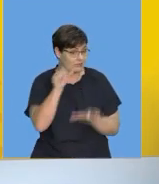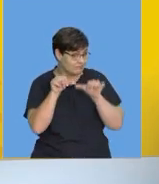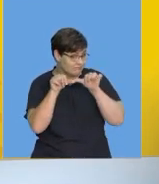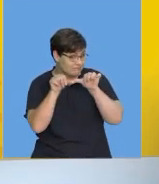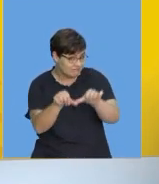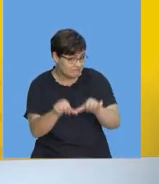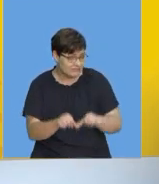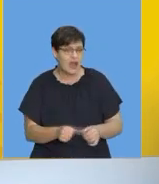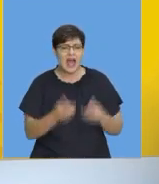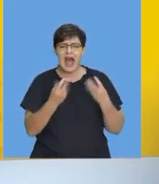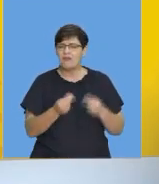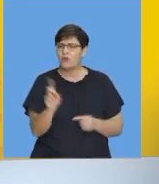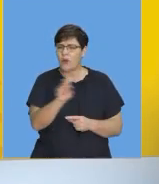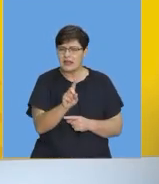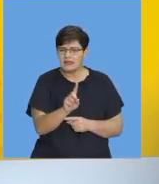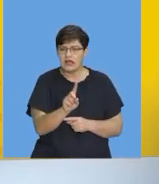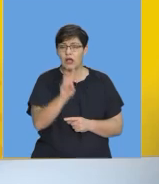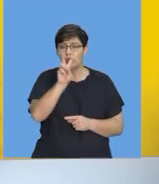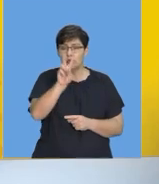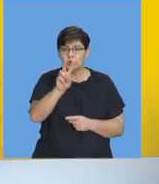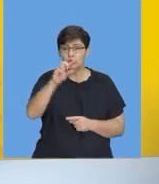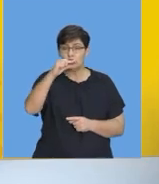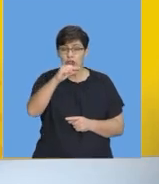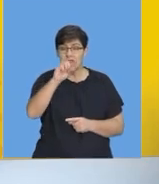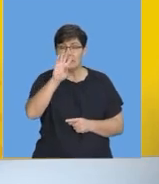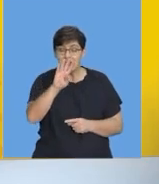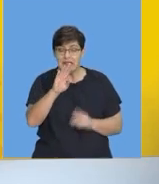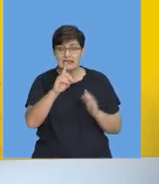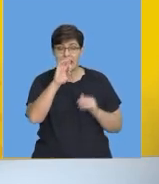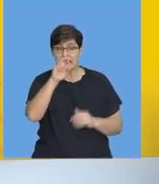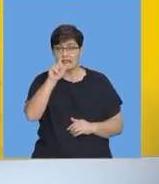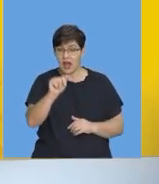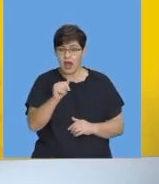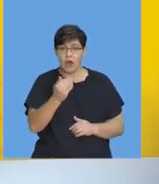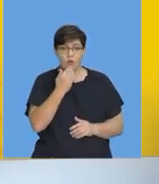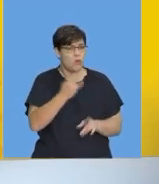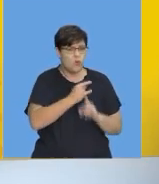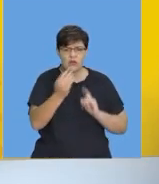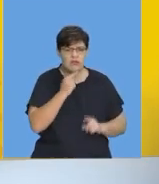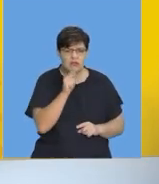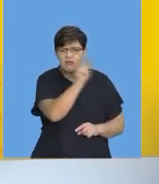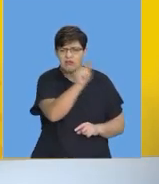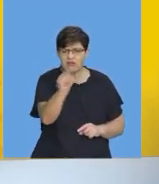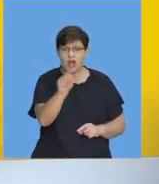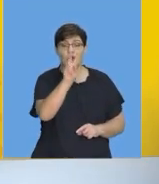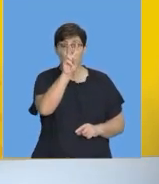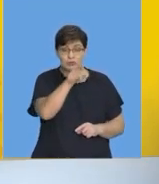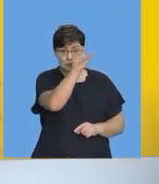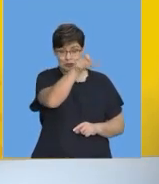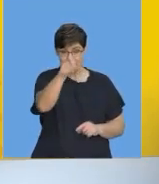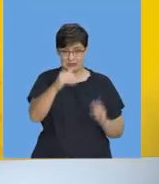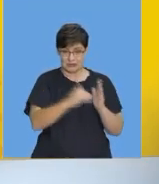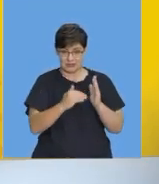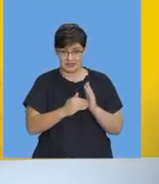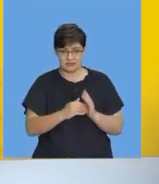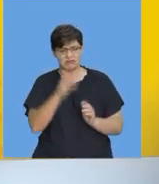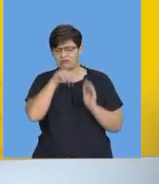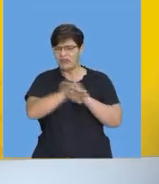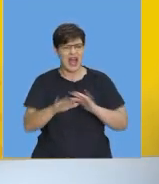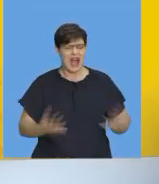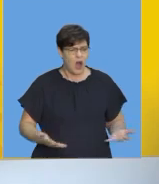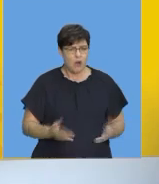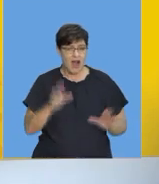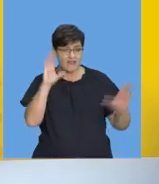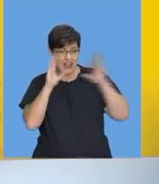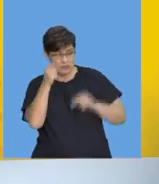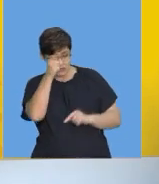We're giving away 2 gigs of data to 2 lucky matriculants. So all you need to do to enter is head on over to our Facebook page